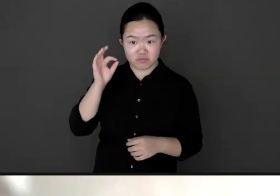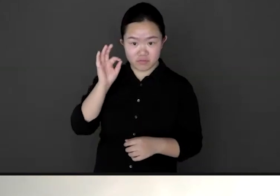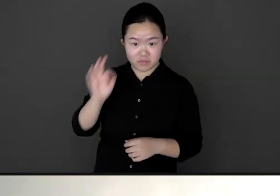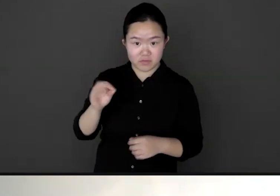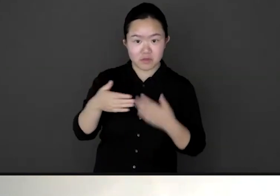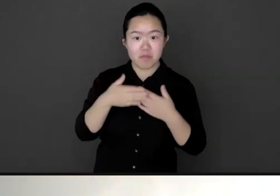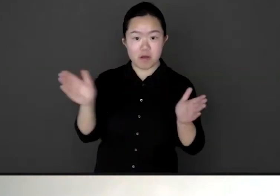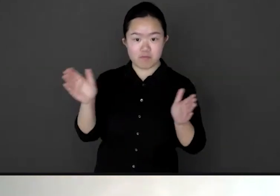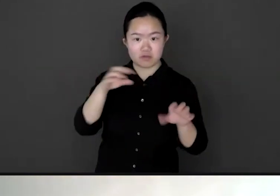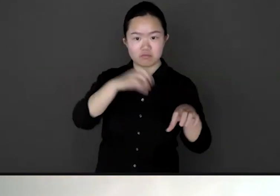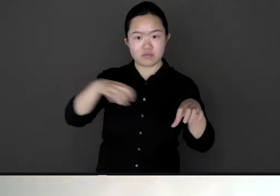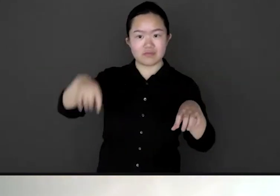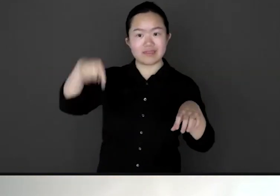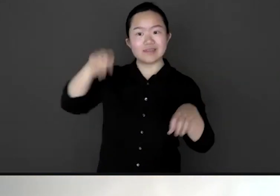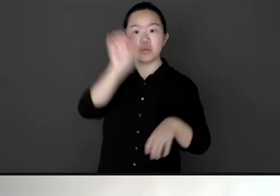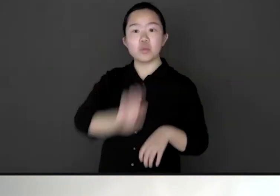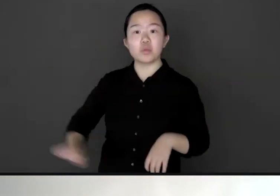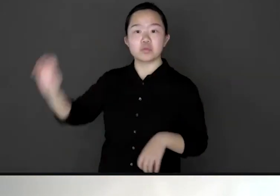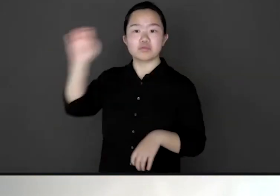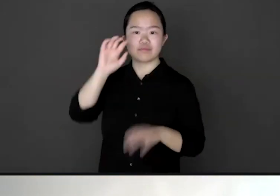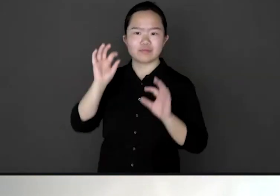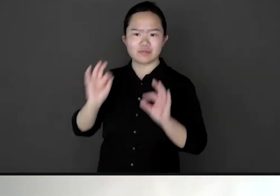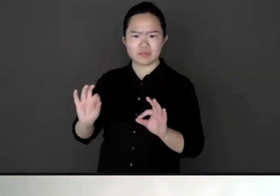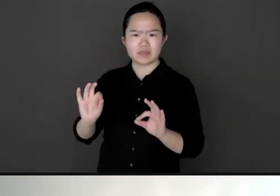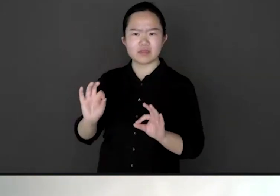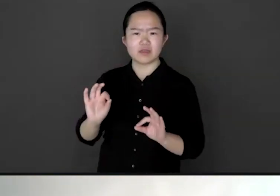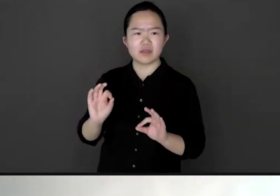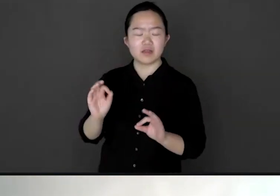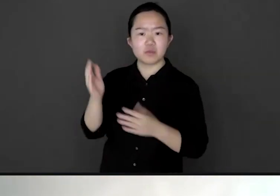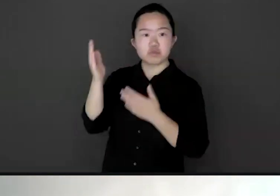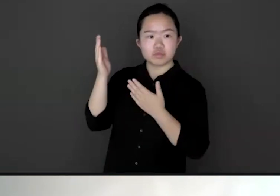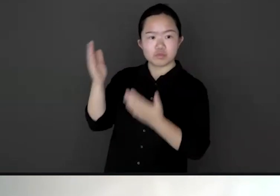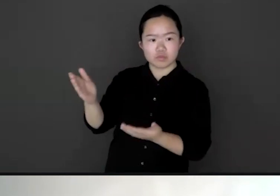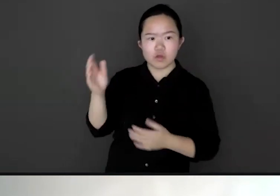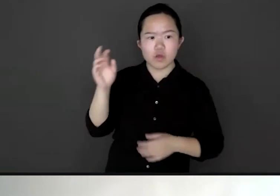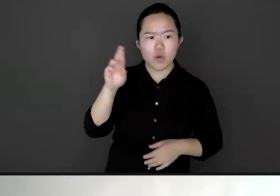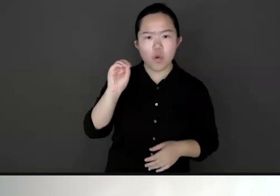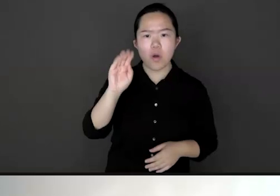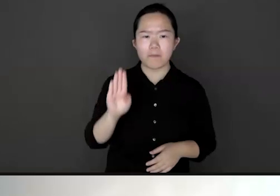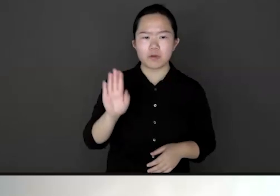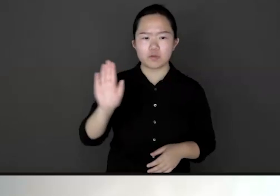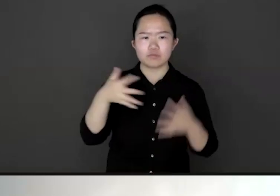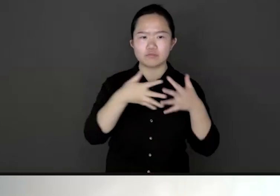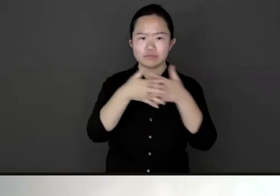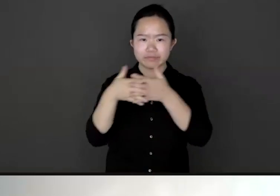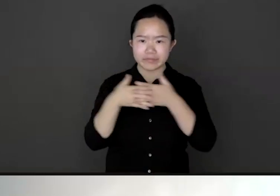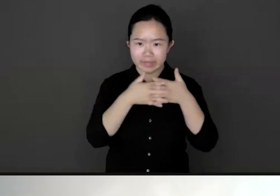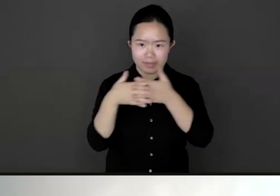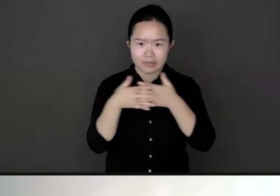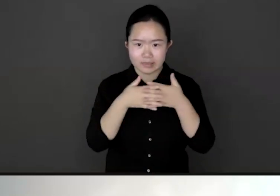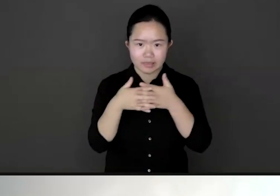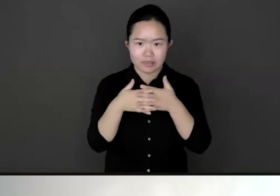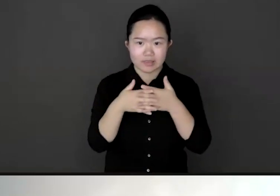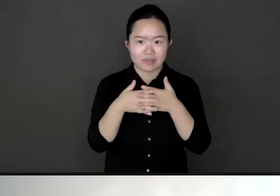something that makes you look for your lawyer, or would you be interested in having a discussion on making